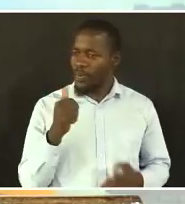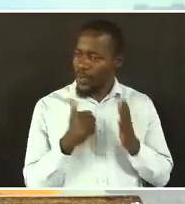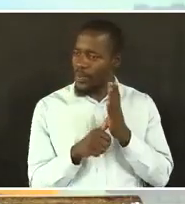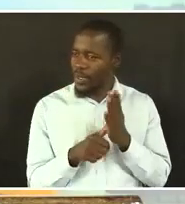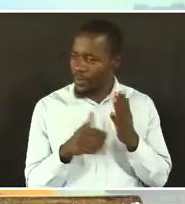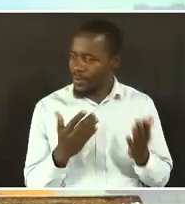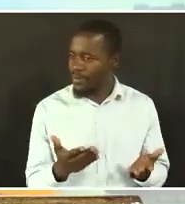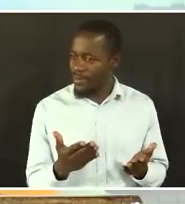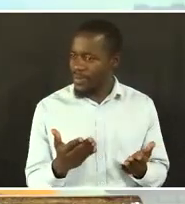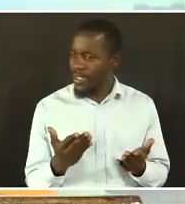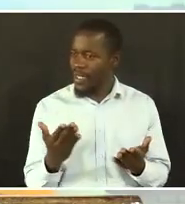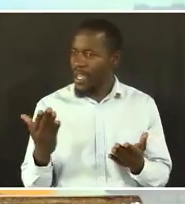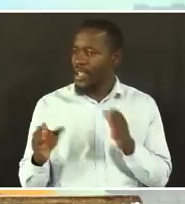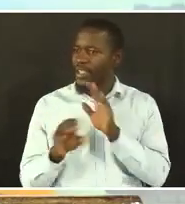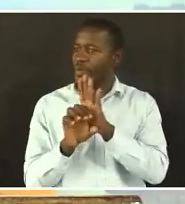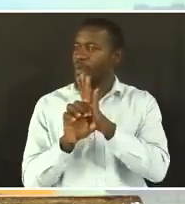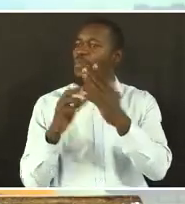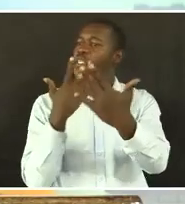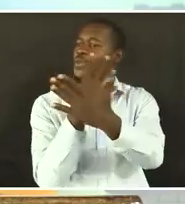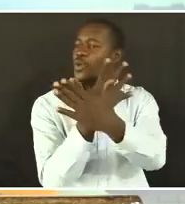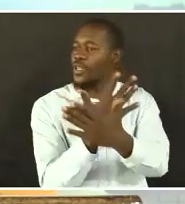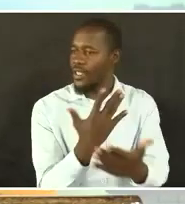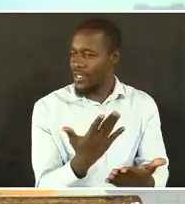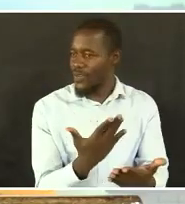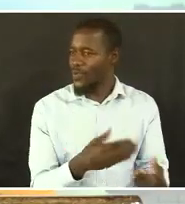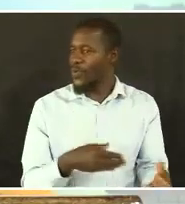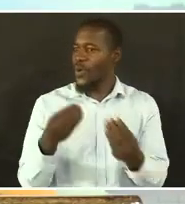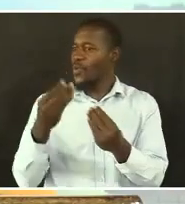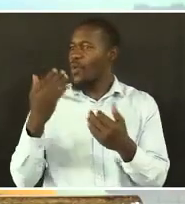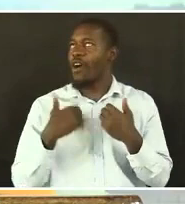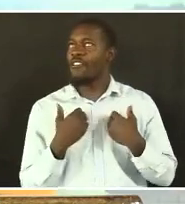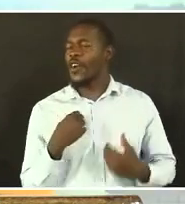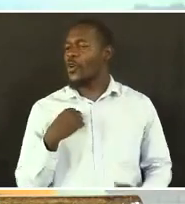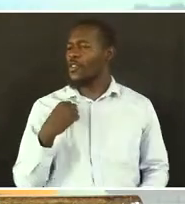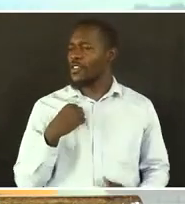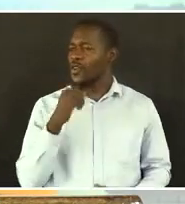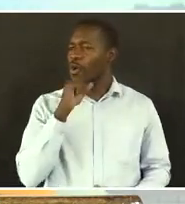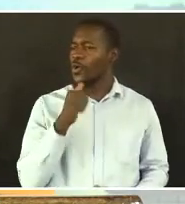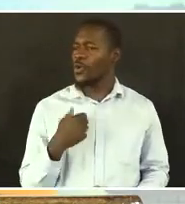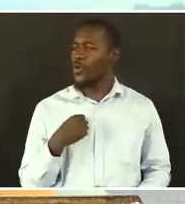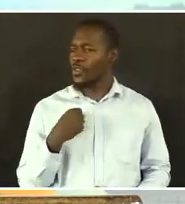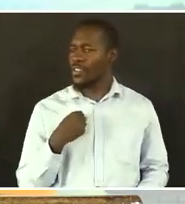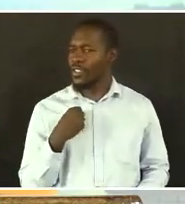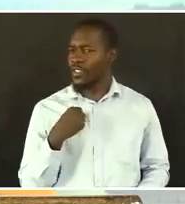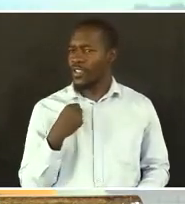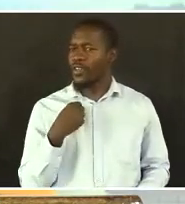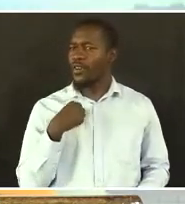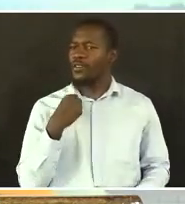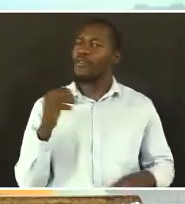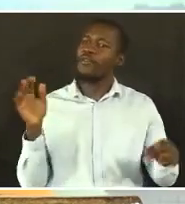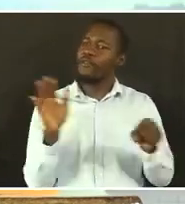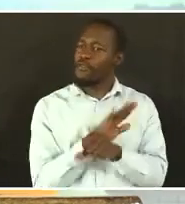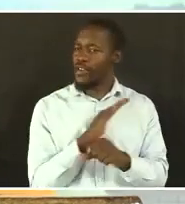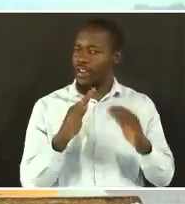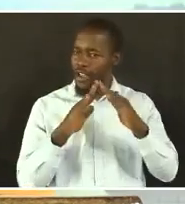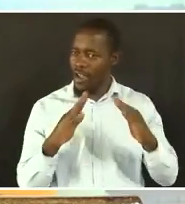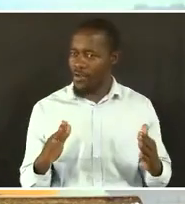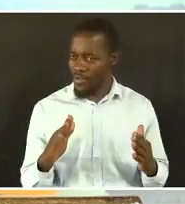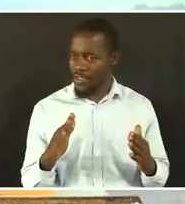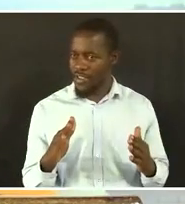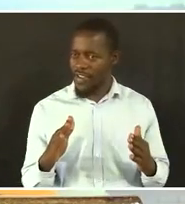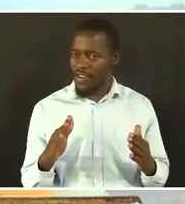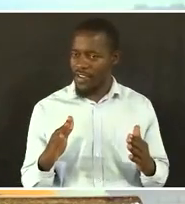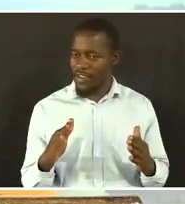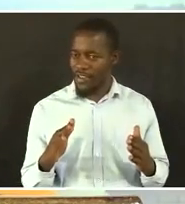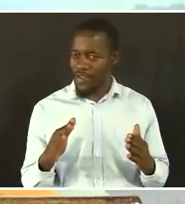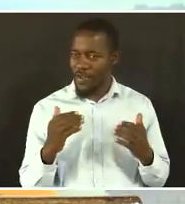going to visit the prisoners. You have clothes that you have outgrown and you are still keeping them. They are filling your